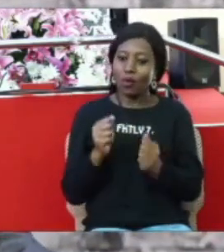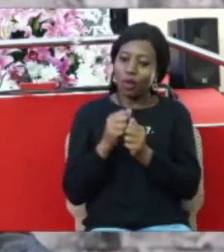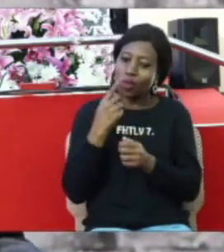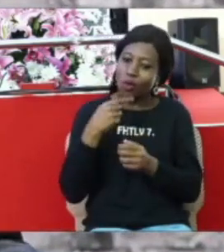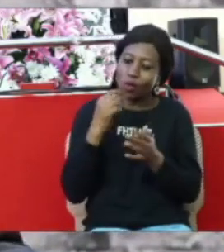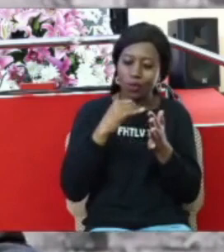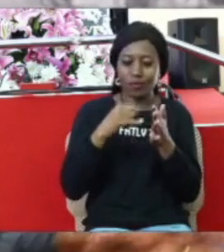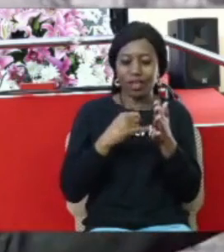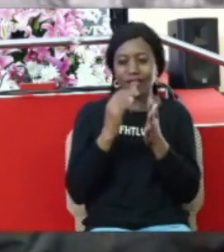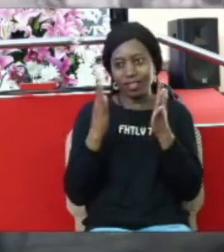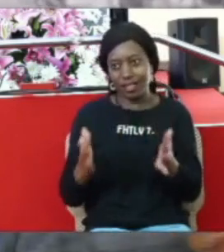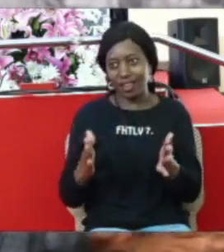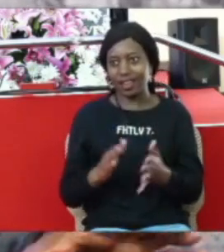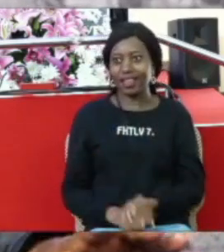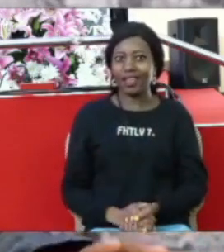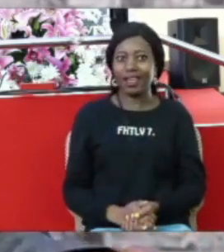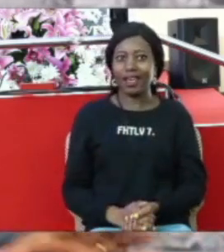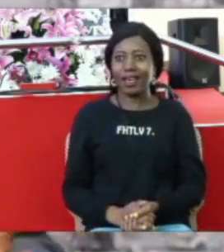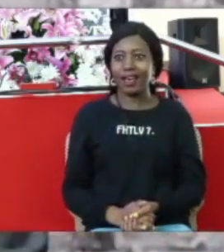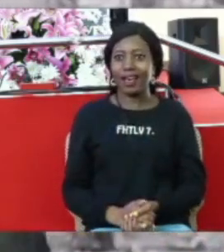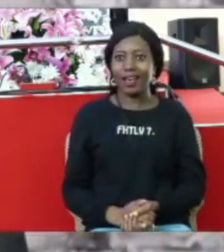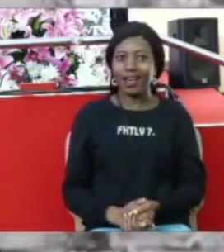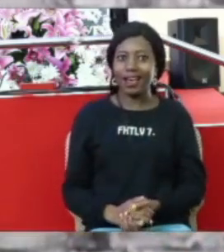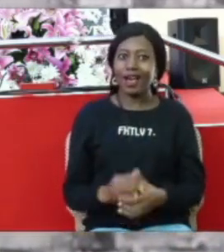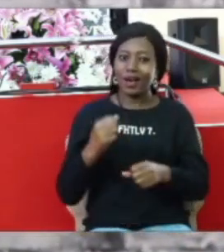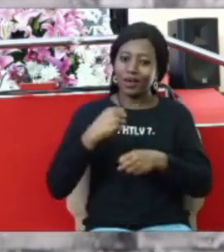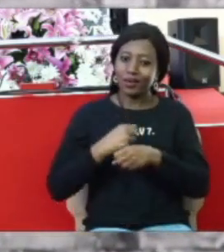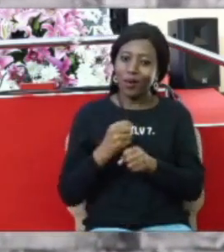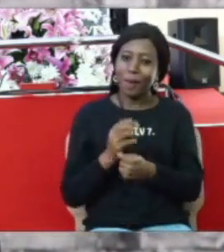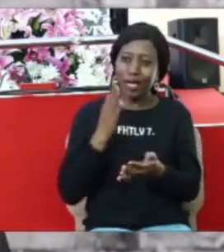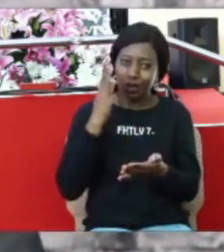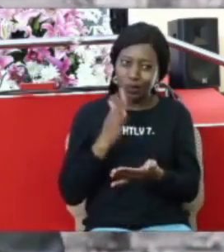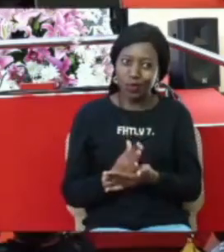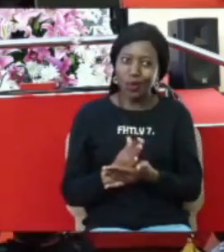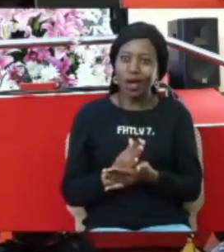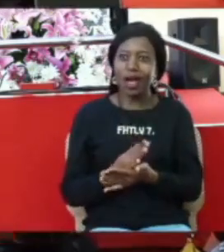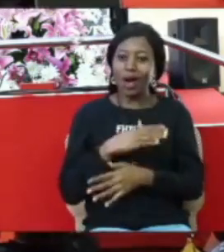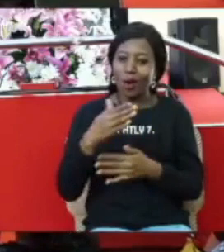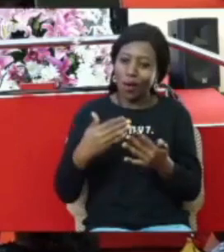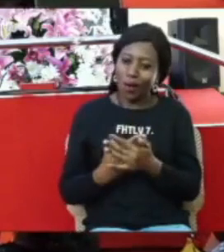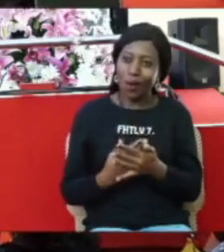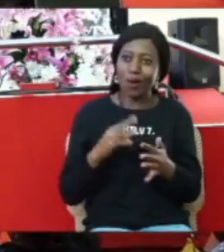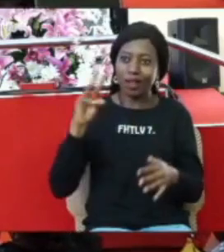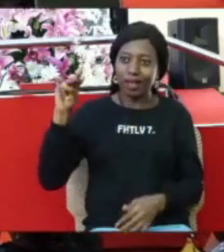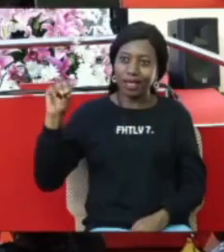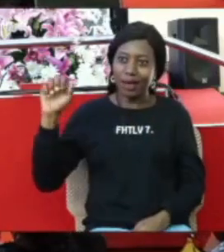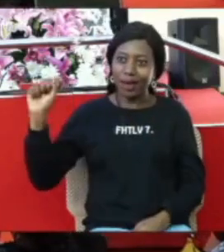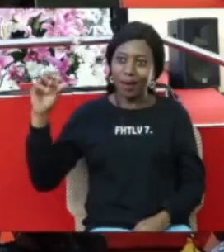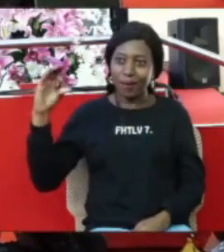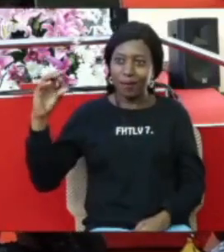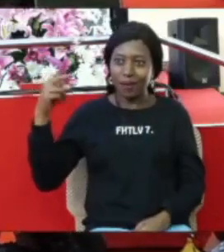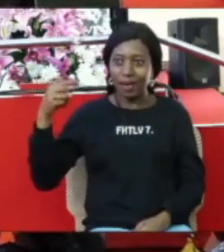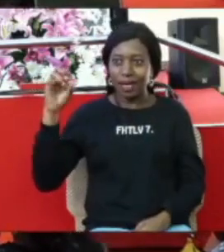what? To make sure the equipment don't blow up. To blow cold air when the tent is hot. To blow some cold air when the